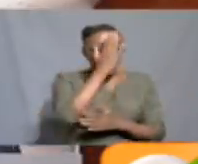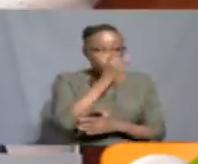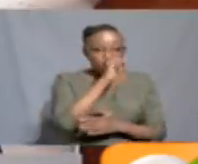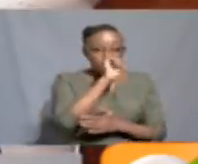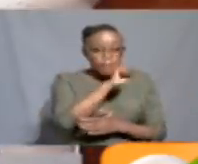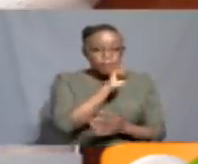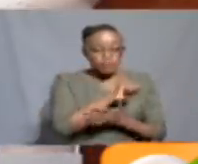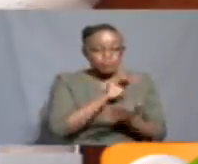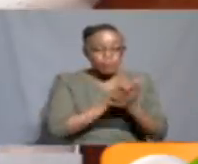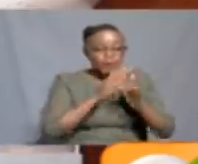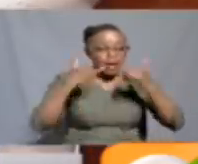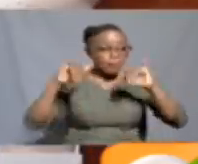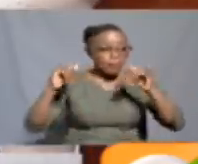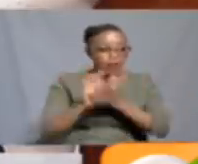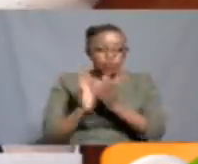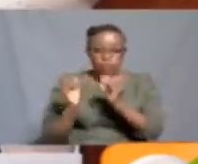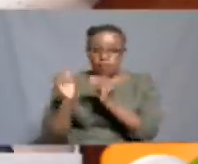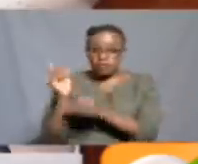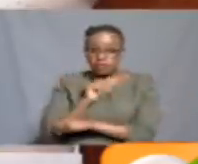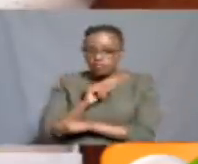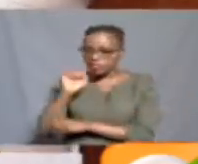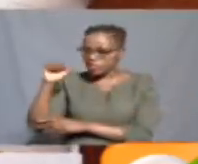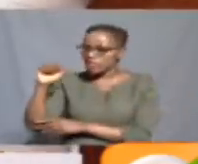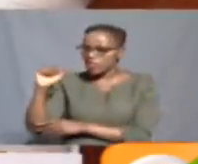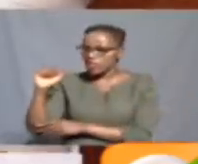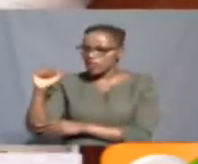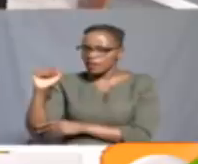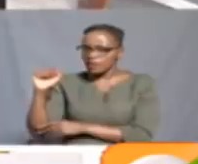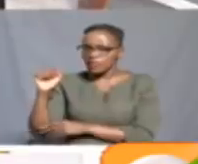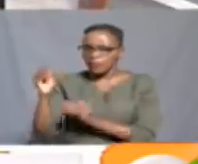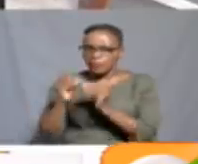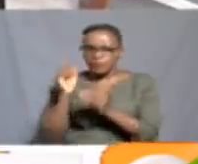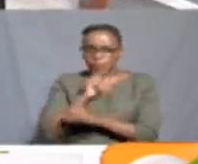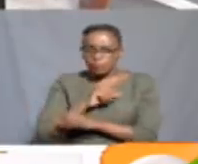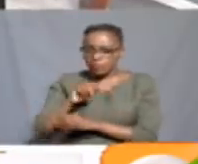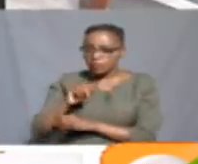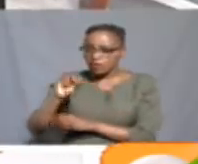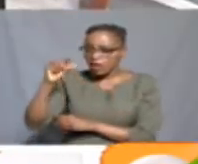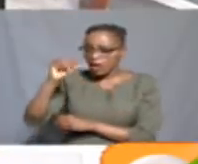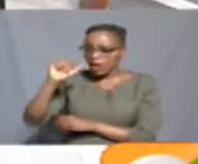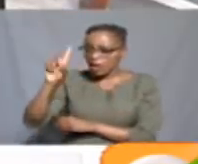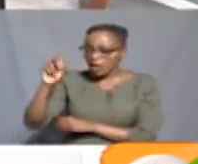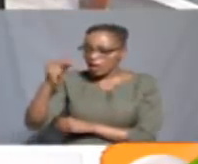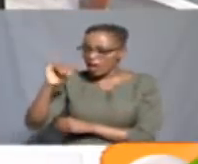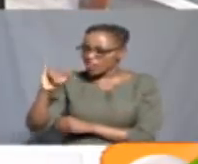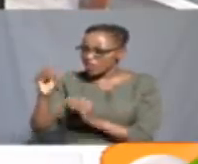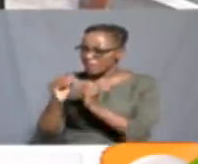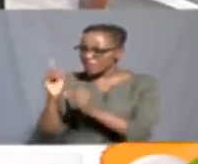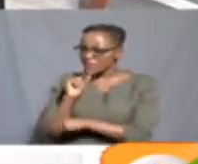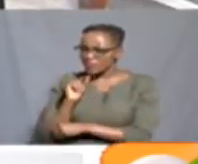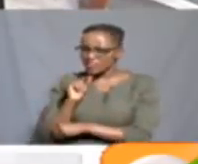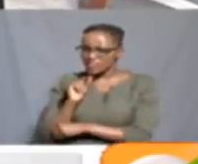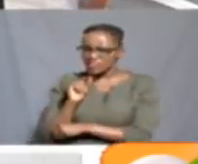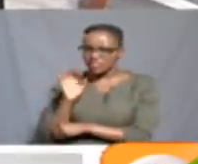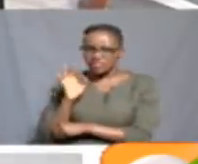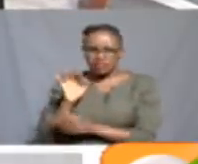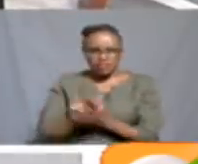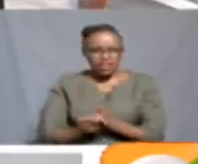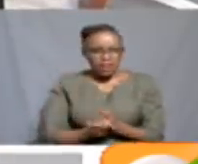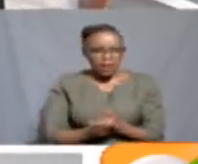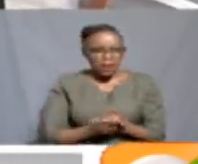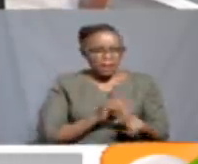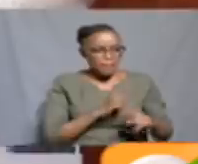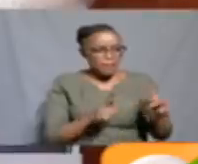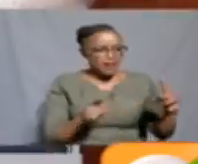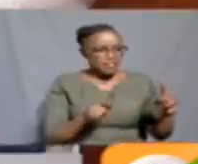become independent. Did you ever meet him? Yeah, I met him, yeah. Mahatma Gandhi? Yeah. You met him? Yeah. But met him, it